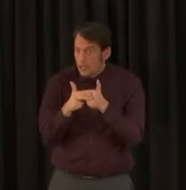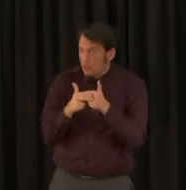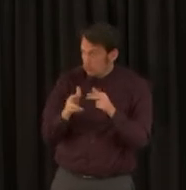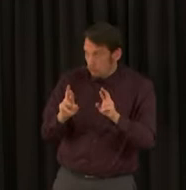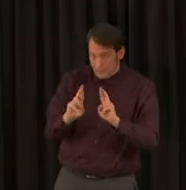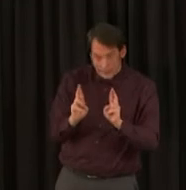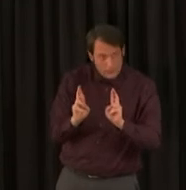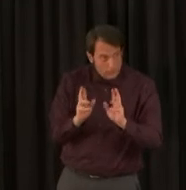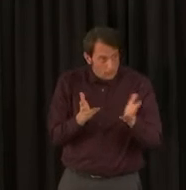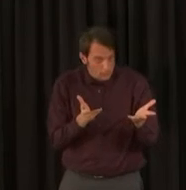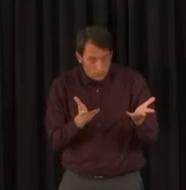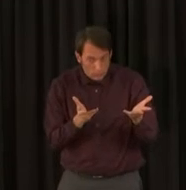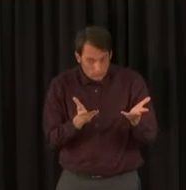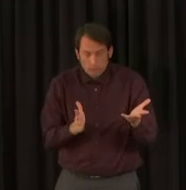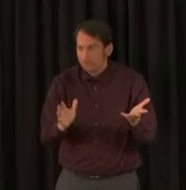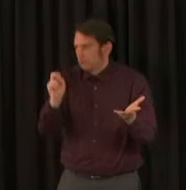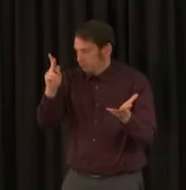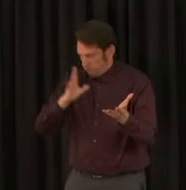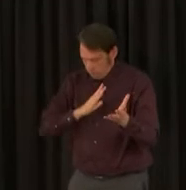All right, so